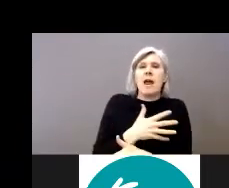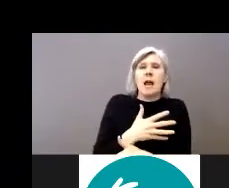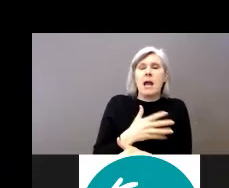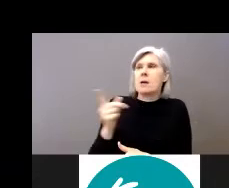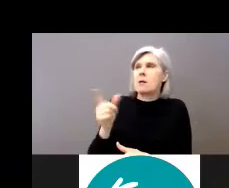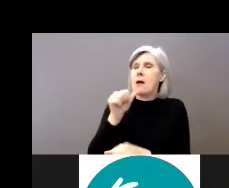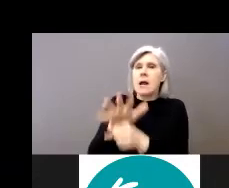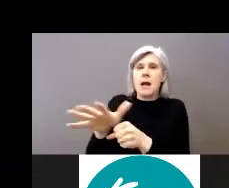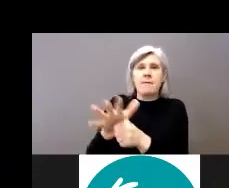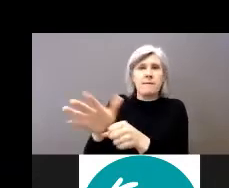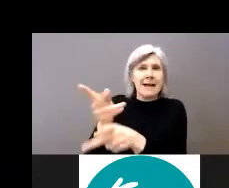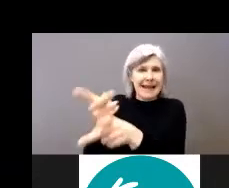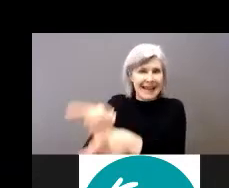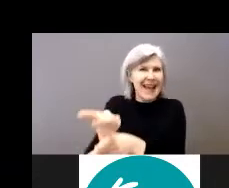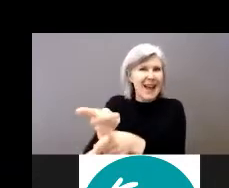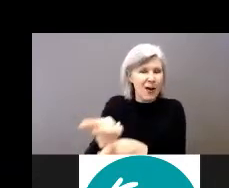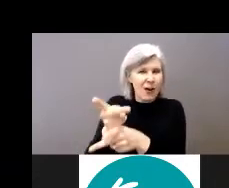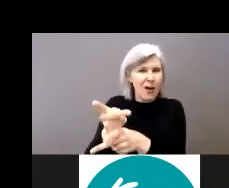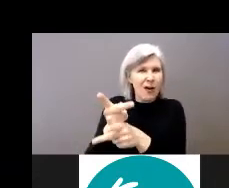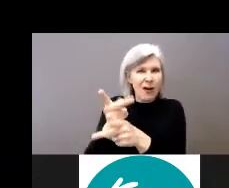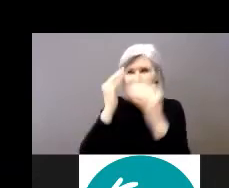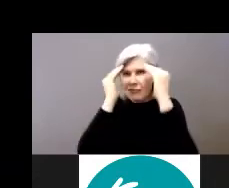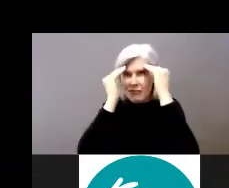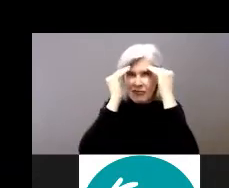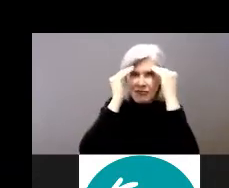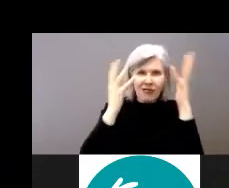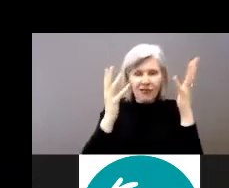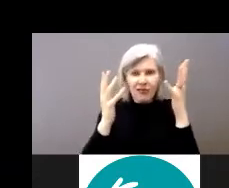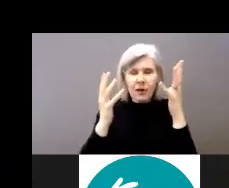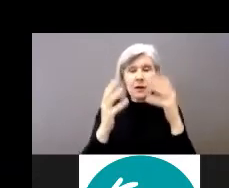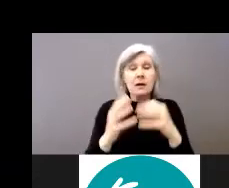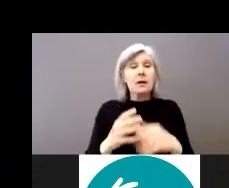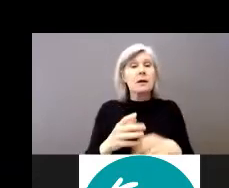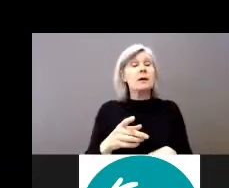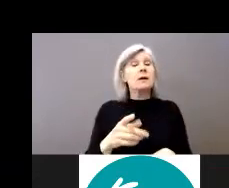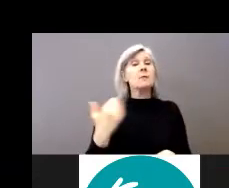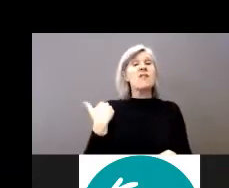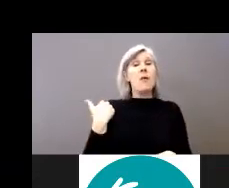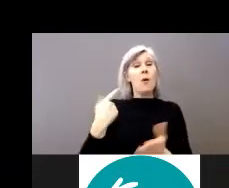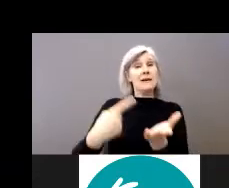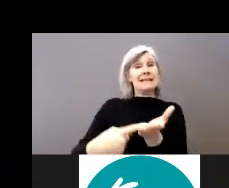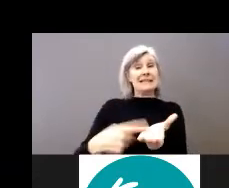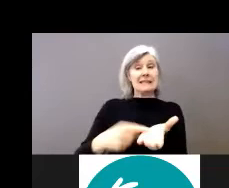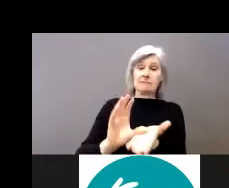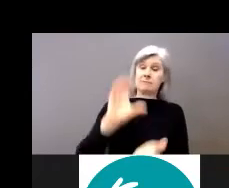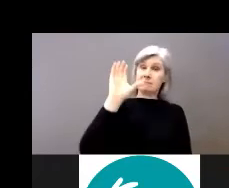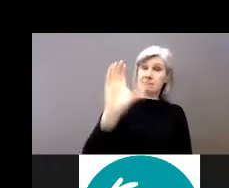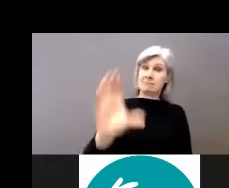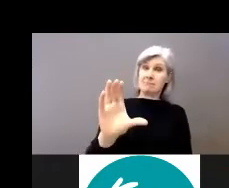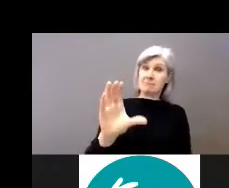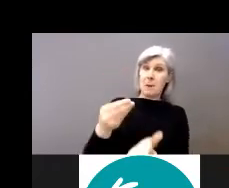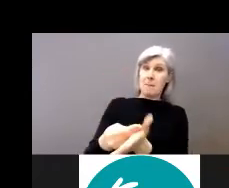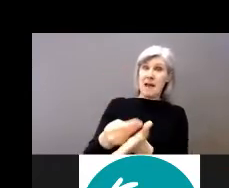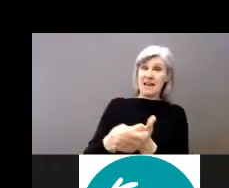Underlying this is not, remember how much money we spend on healthcare? This is not about resources. This is about